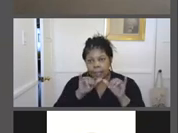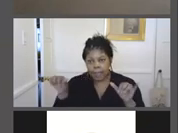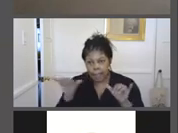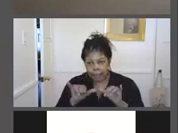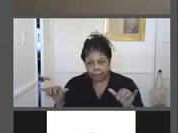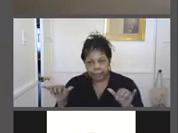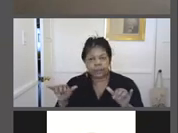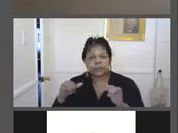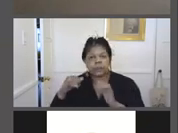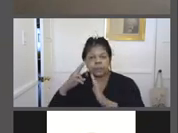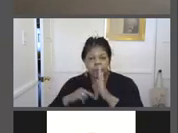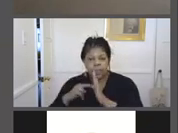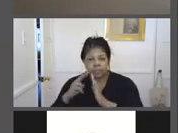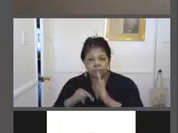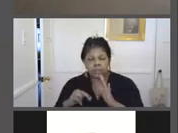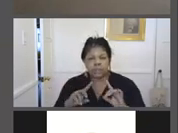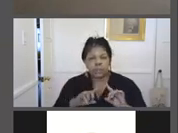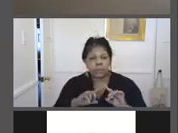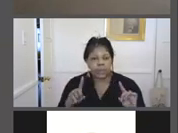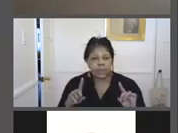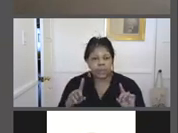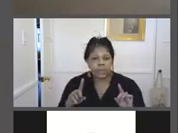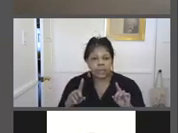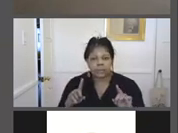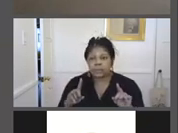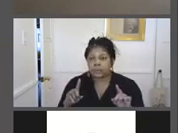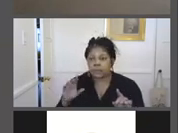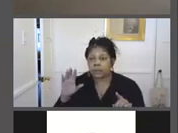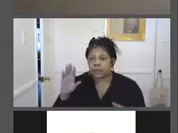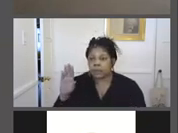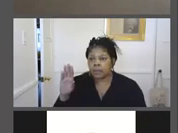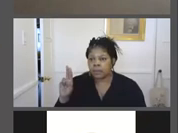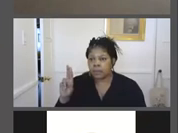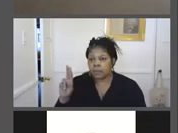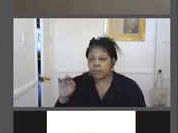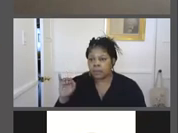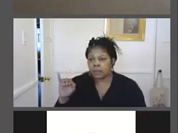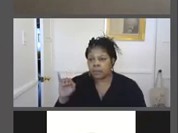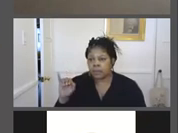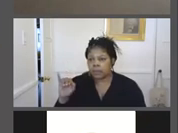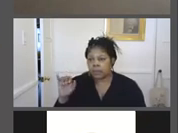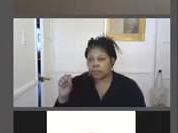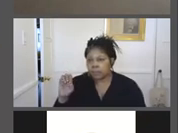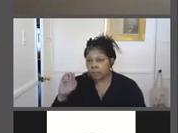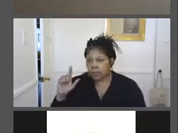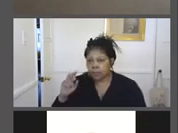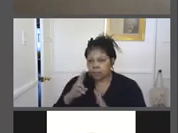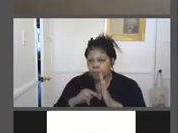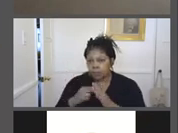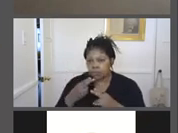smokestack here. So the bristle brush that we want to add to this, okay, is a flat